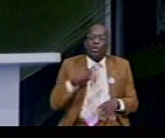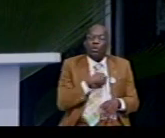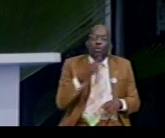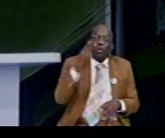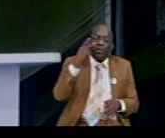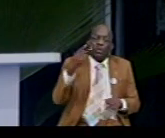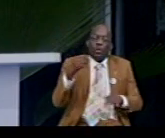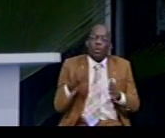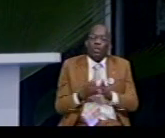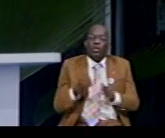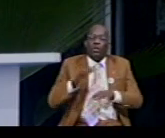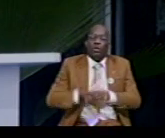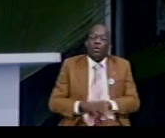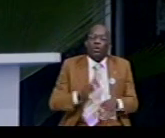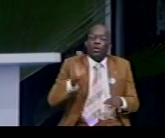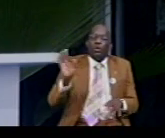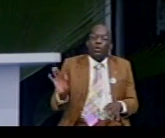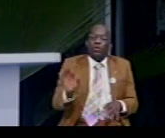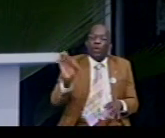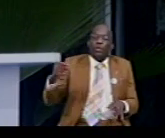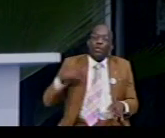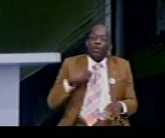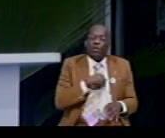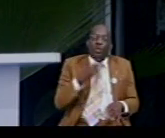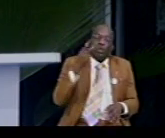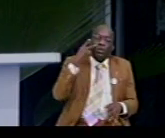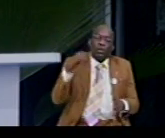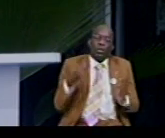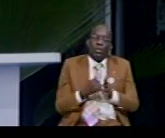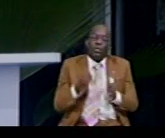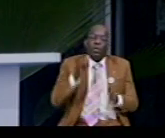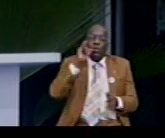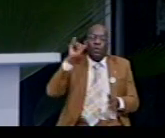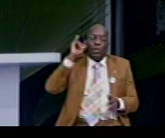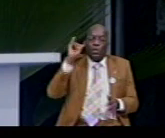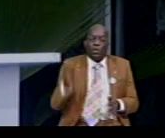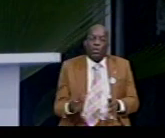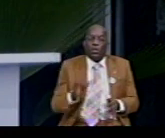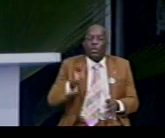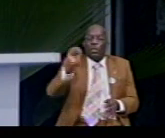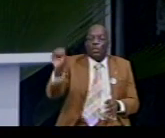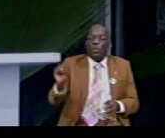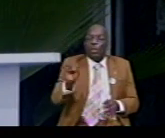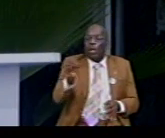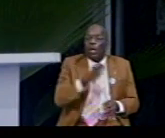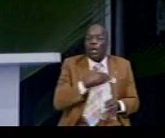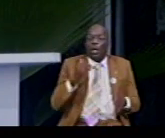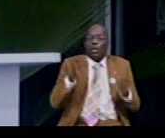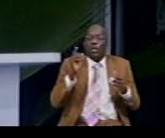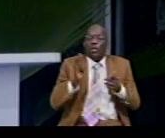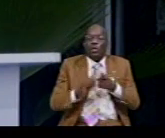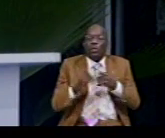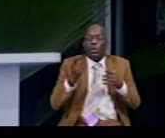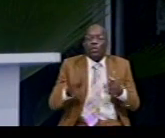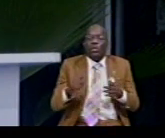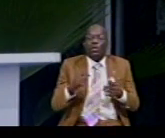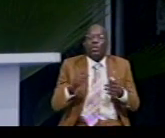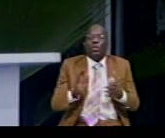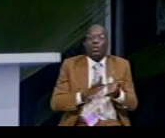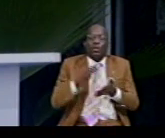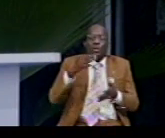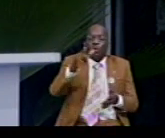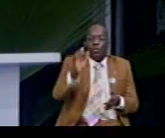it yesterday, Saturday. And to the glory of God this morning, we saw it as